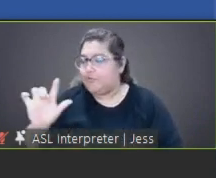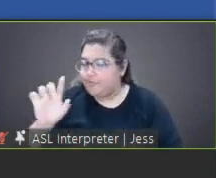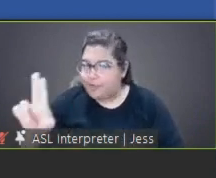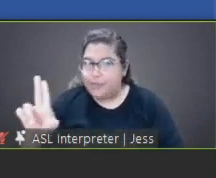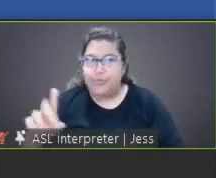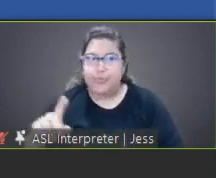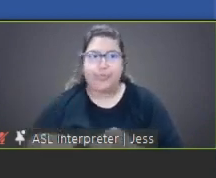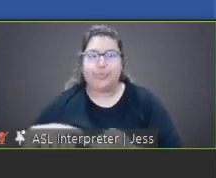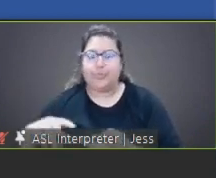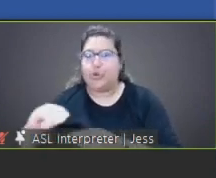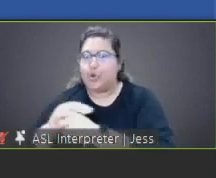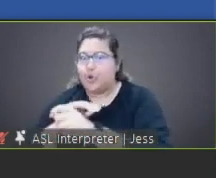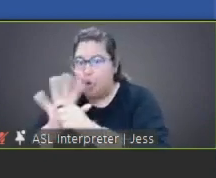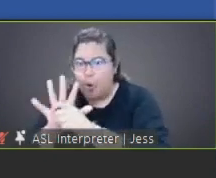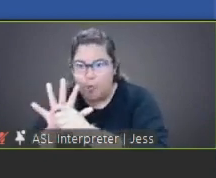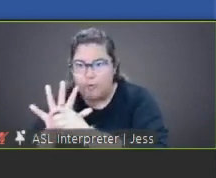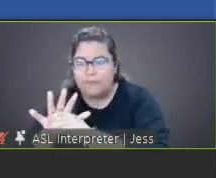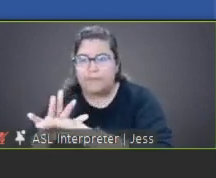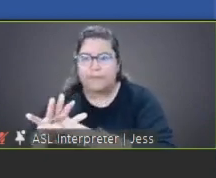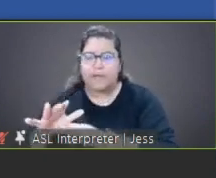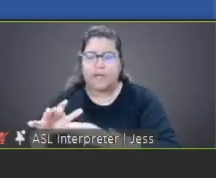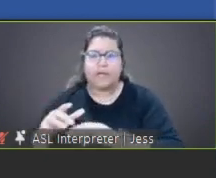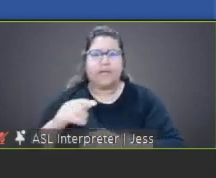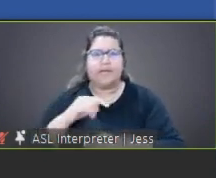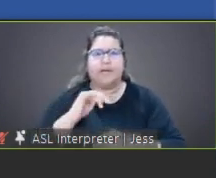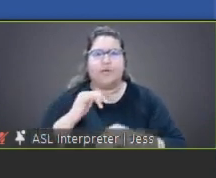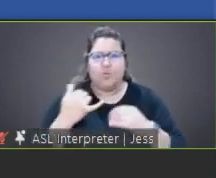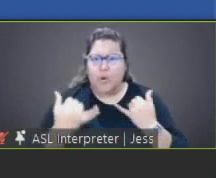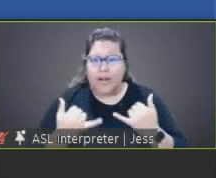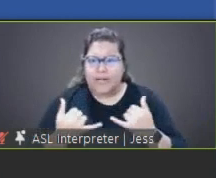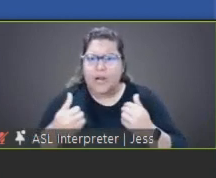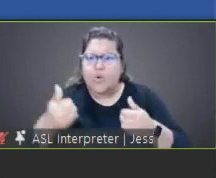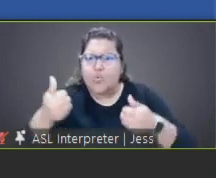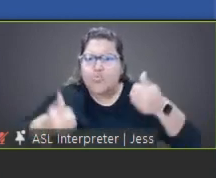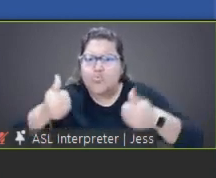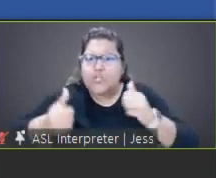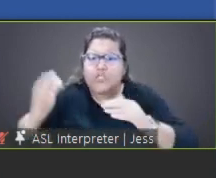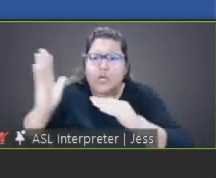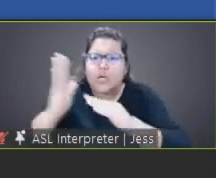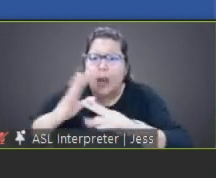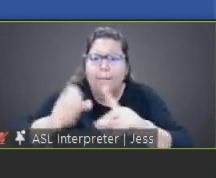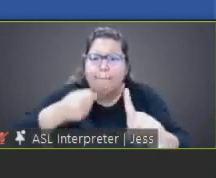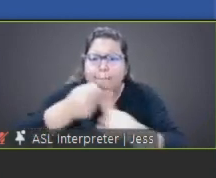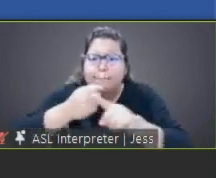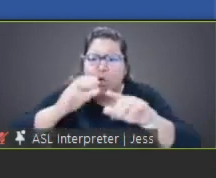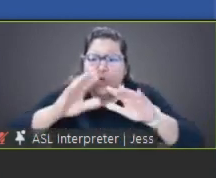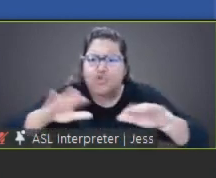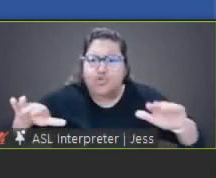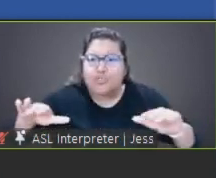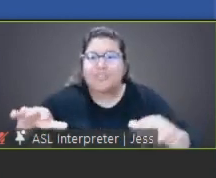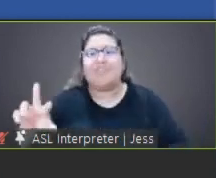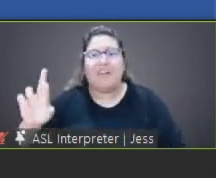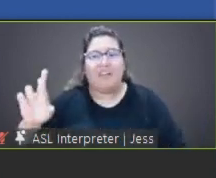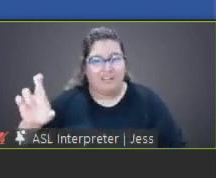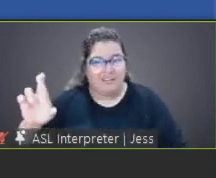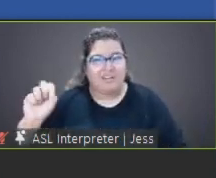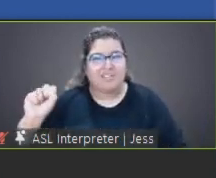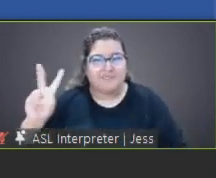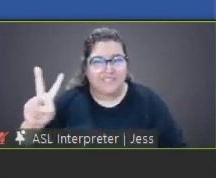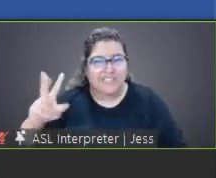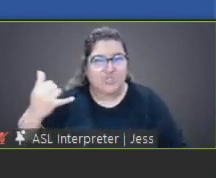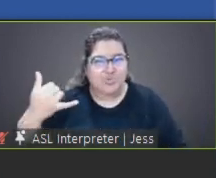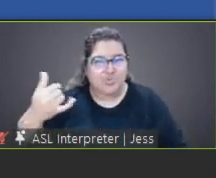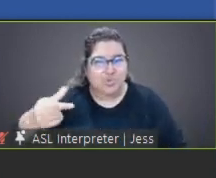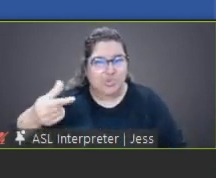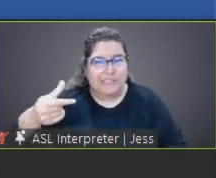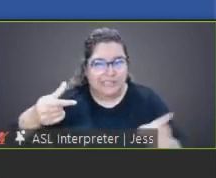right now, you'll see that really the virus that is impacting our children most right now is that RSV virus. And so that is the